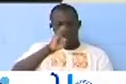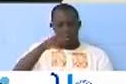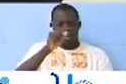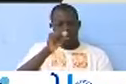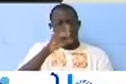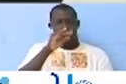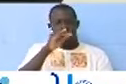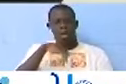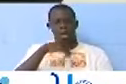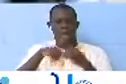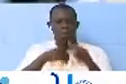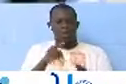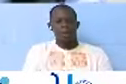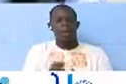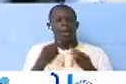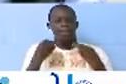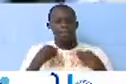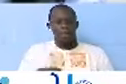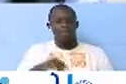kumofo.